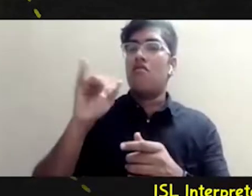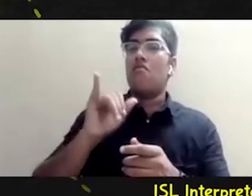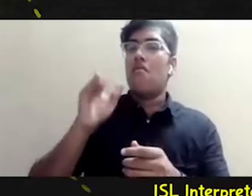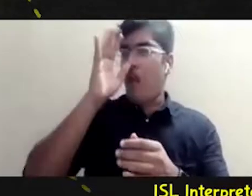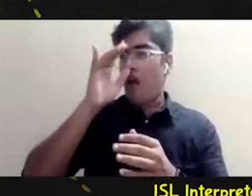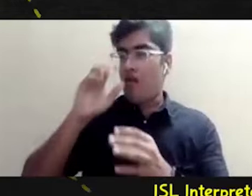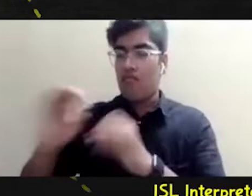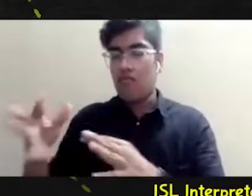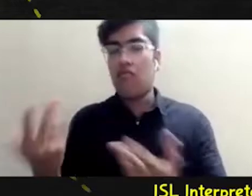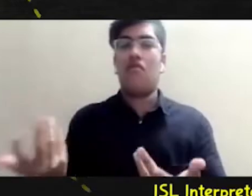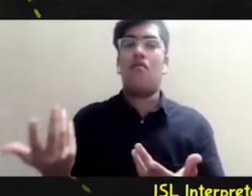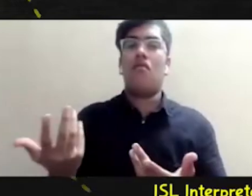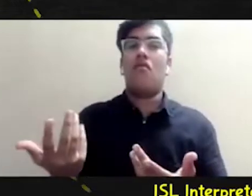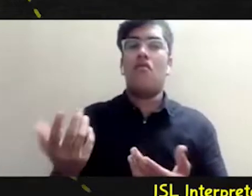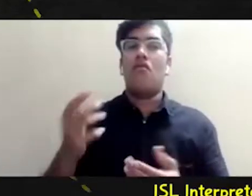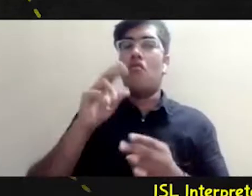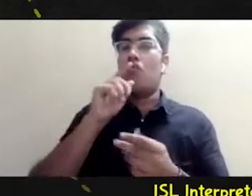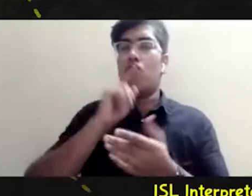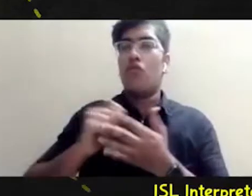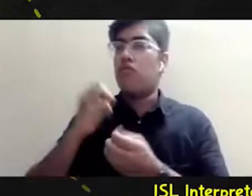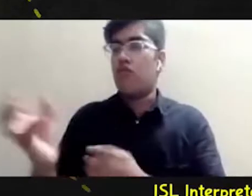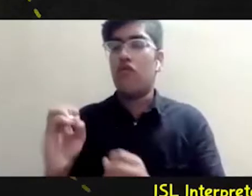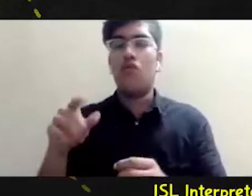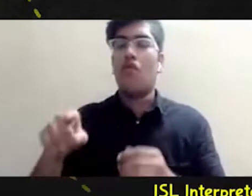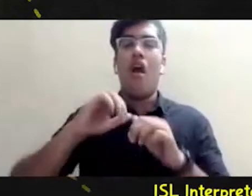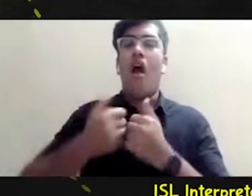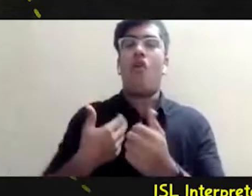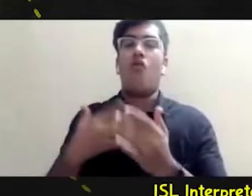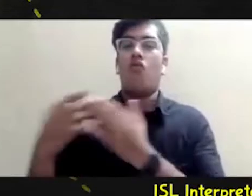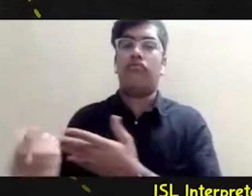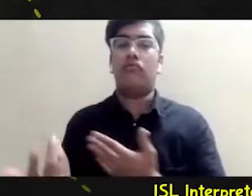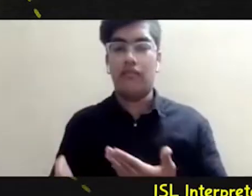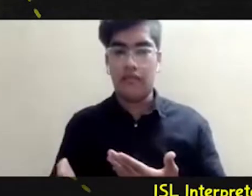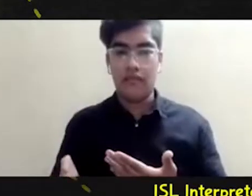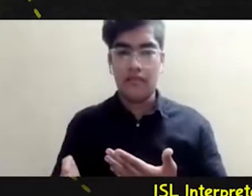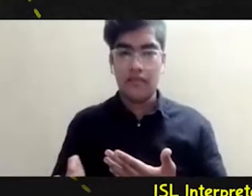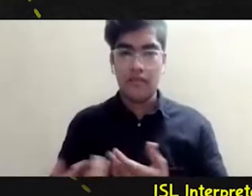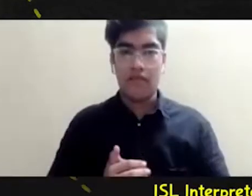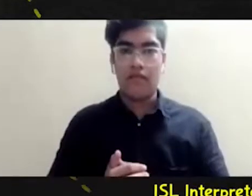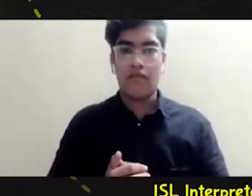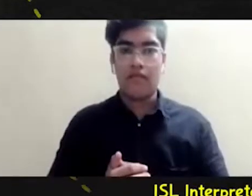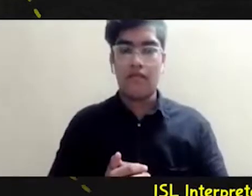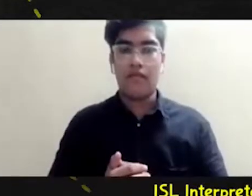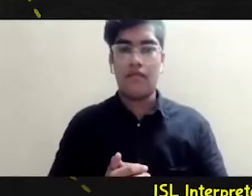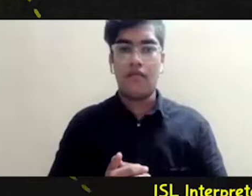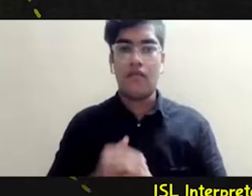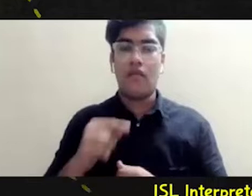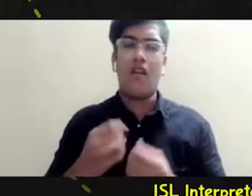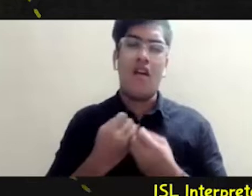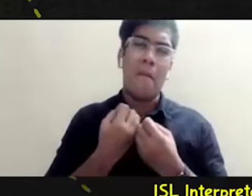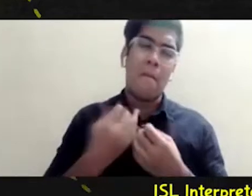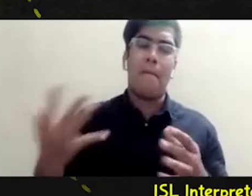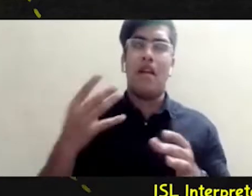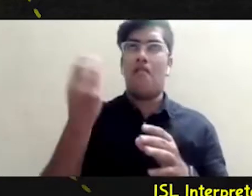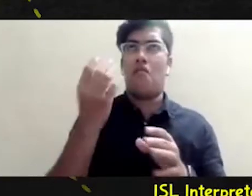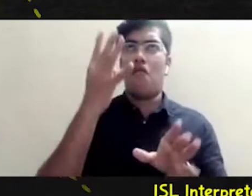these purposes, right? So what we ended up doing eventually after after 4